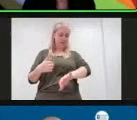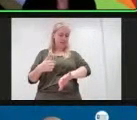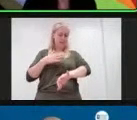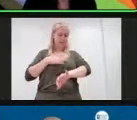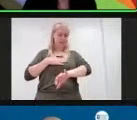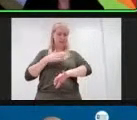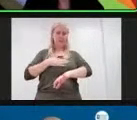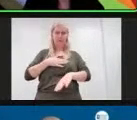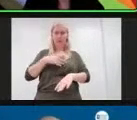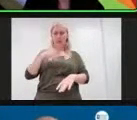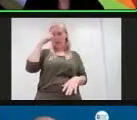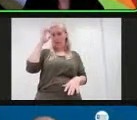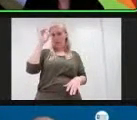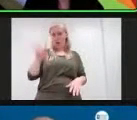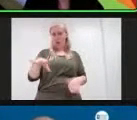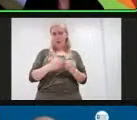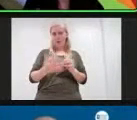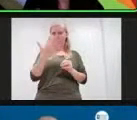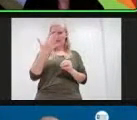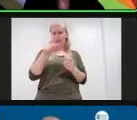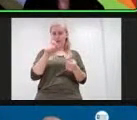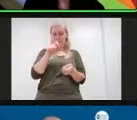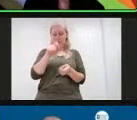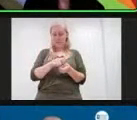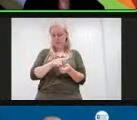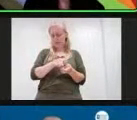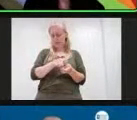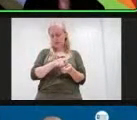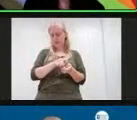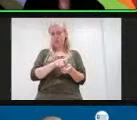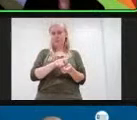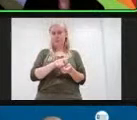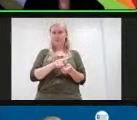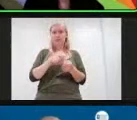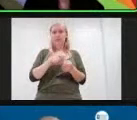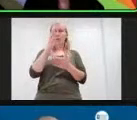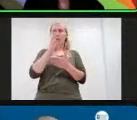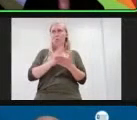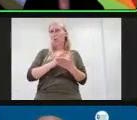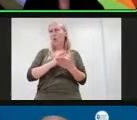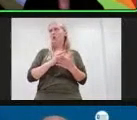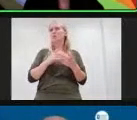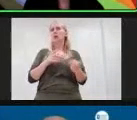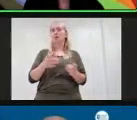My thought on number 5 specifically is in the section of